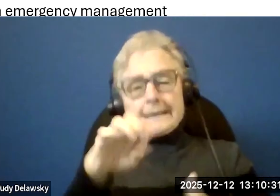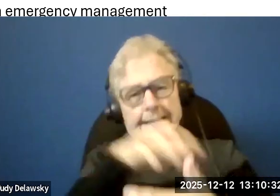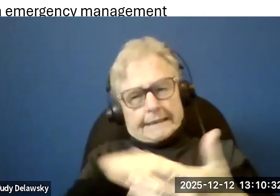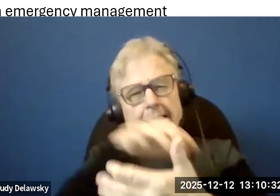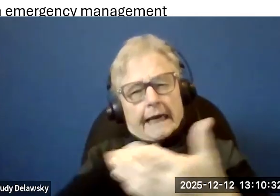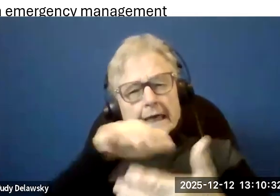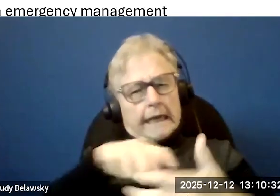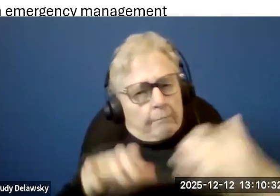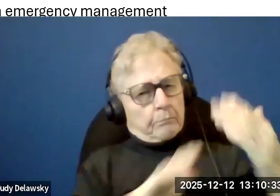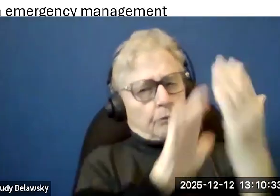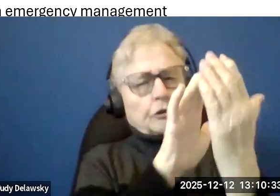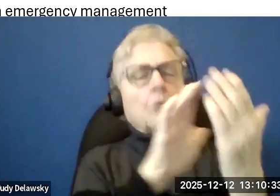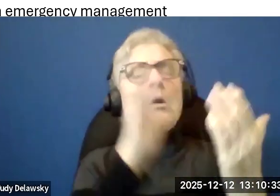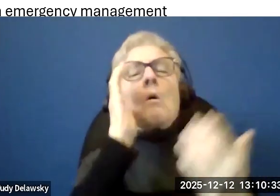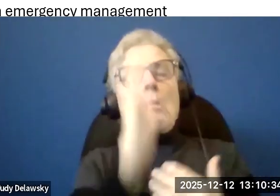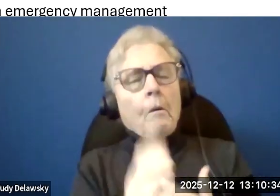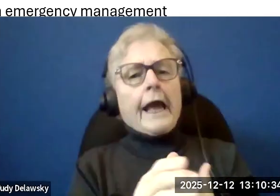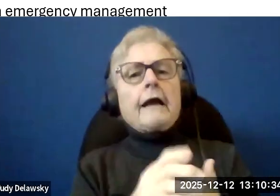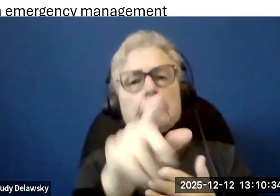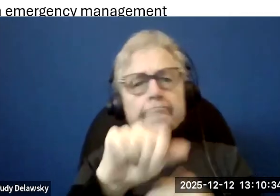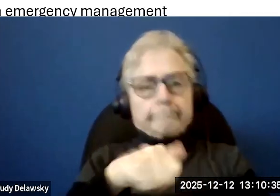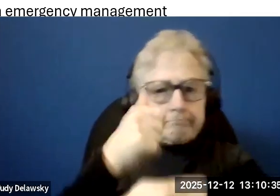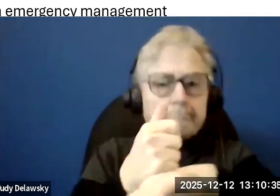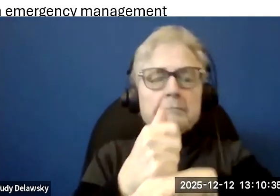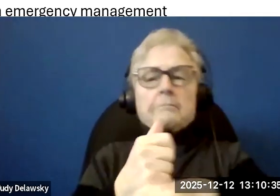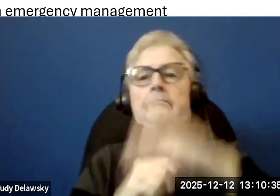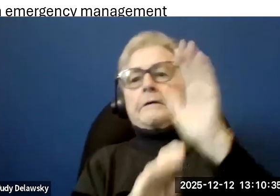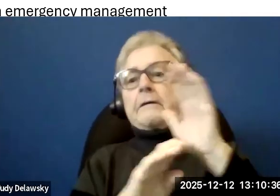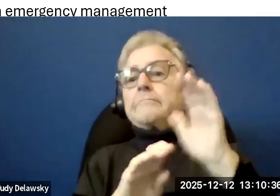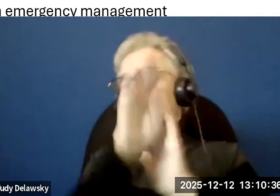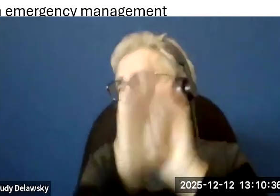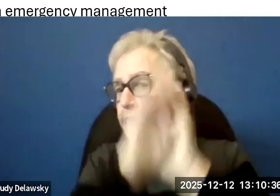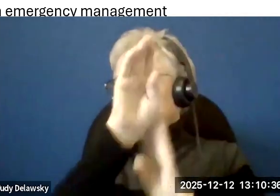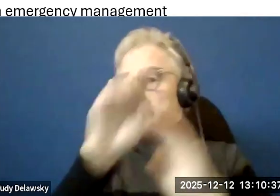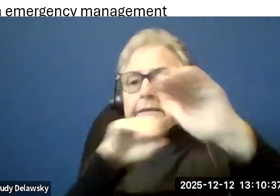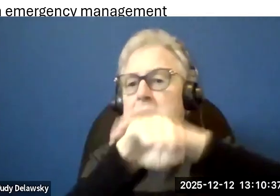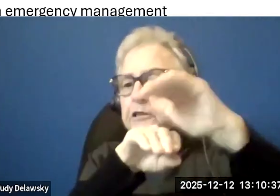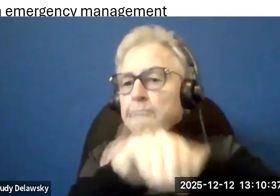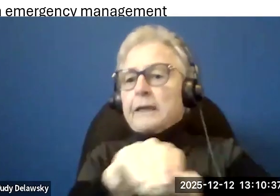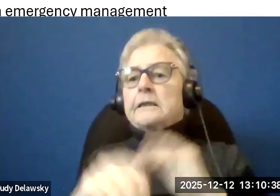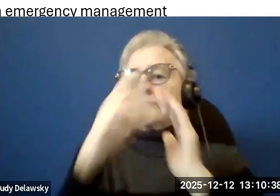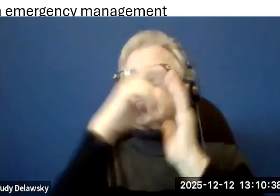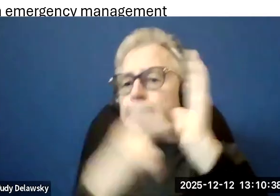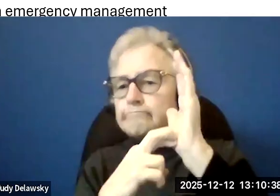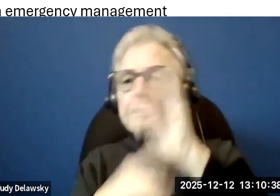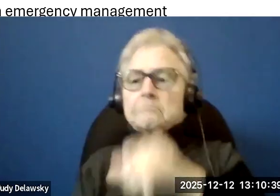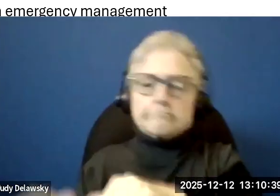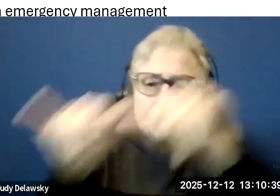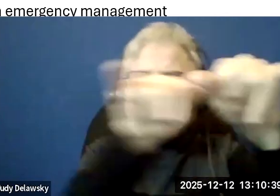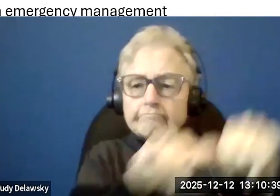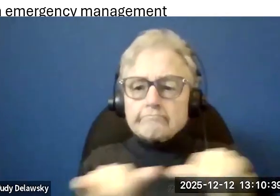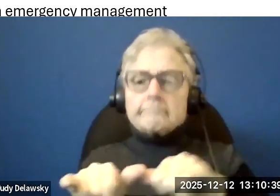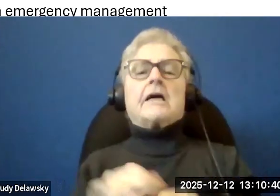our results, it will inform the development of accessibility standards in emergency management. But